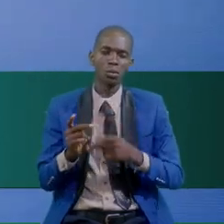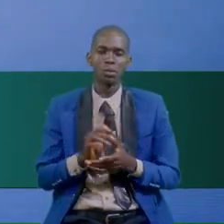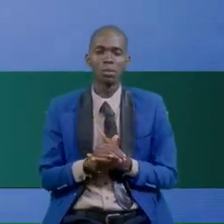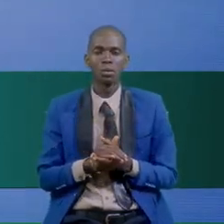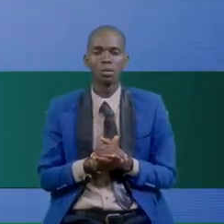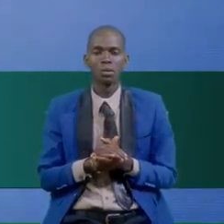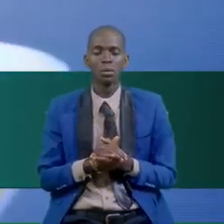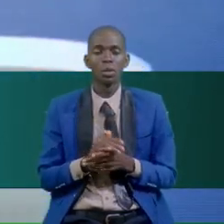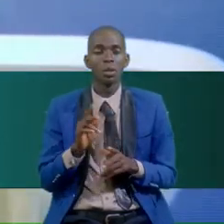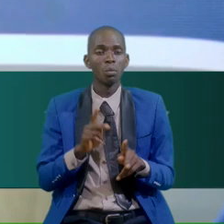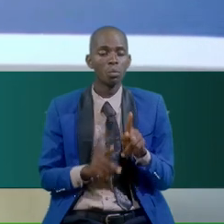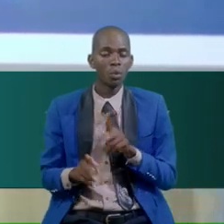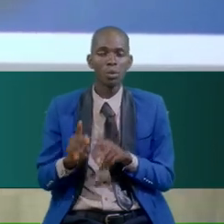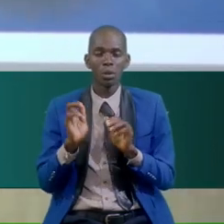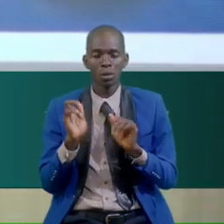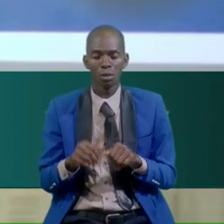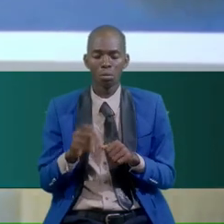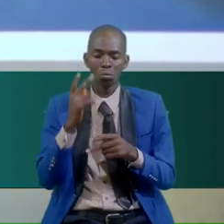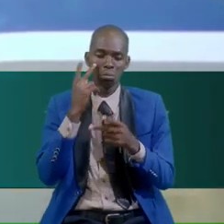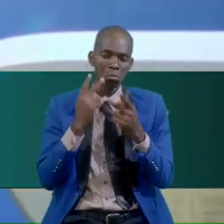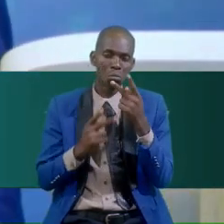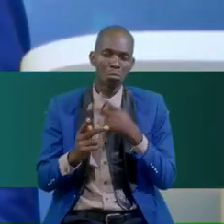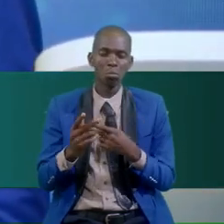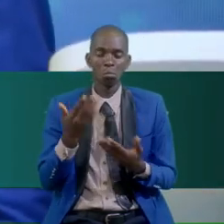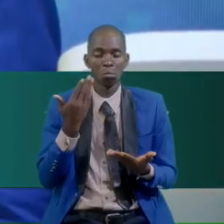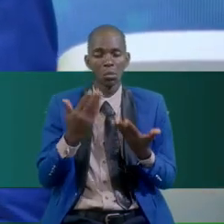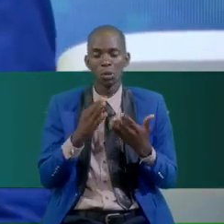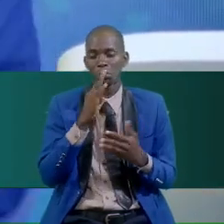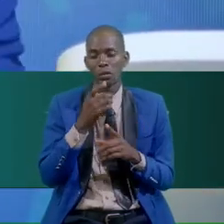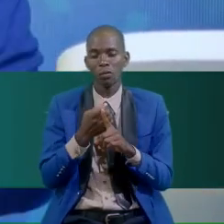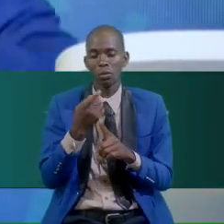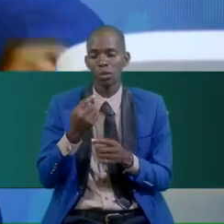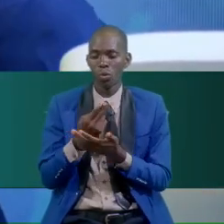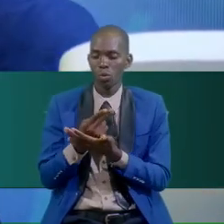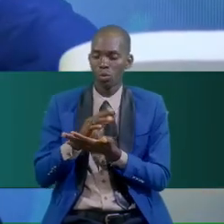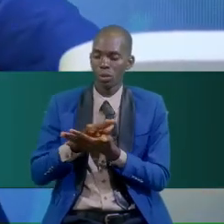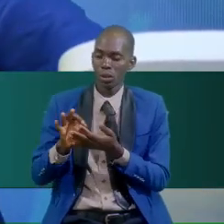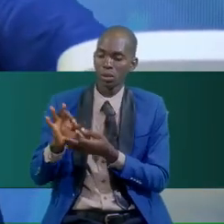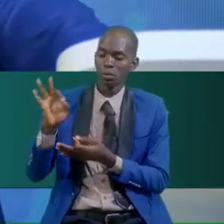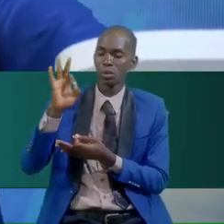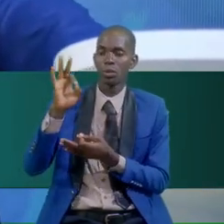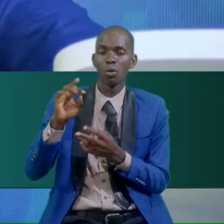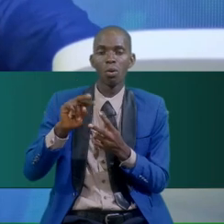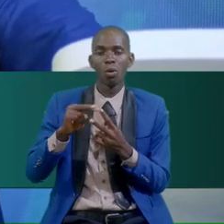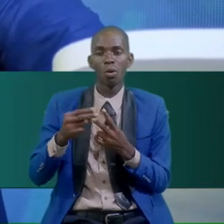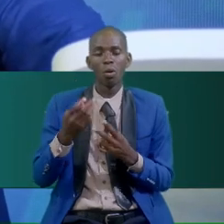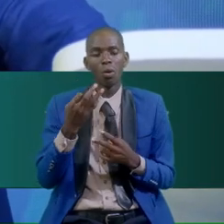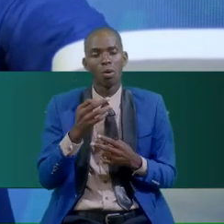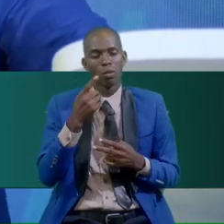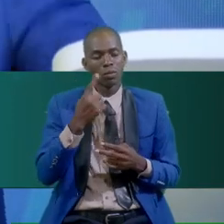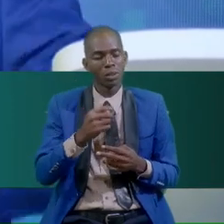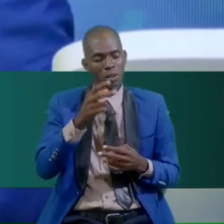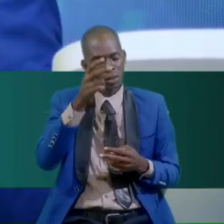can prophesy either from the Holy Spirit, or from the satanic